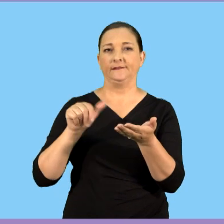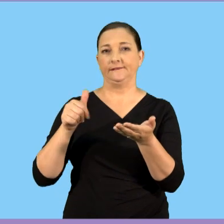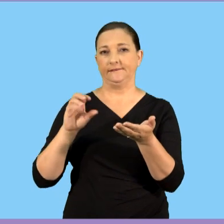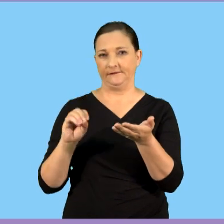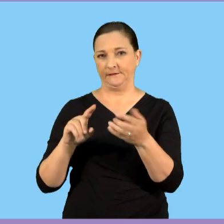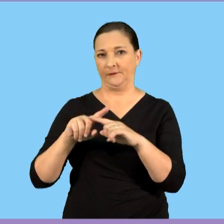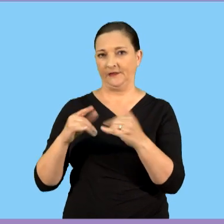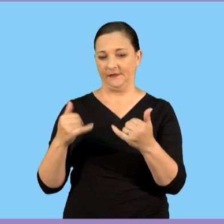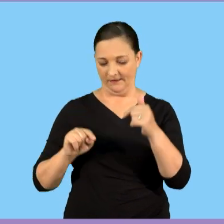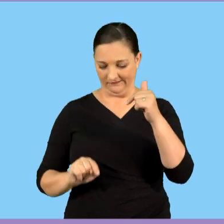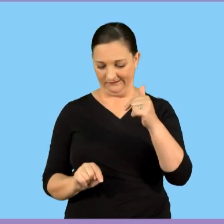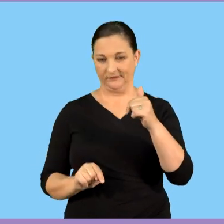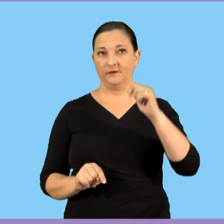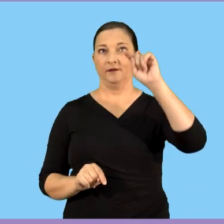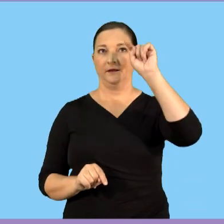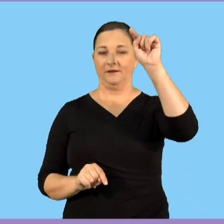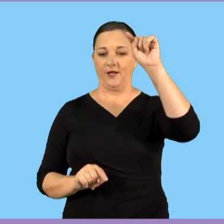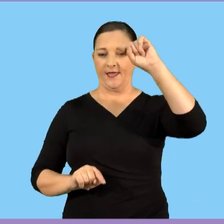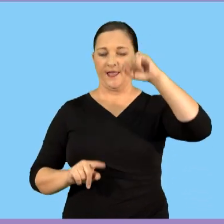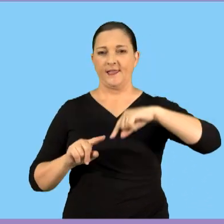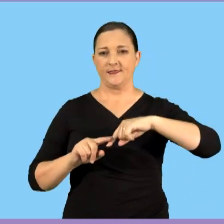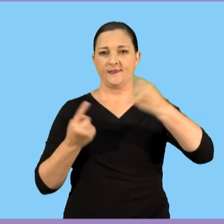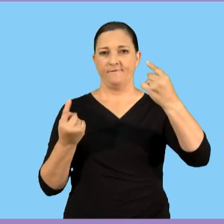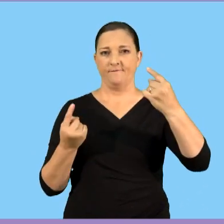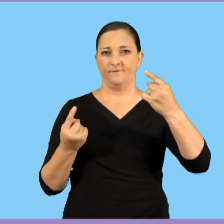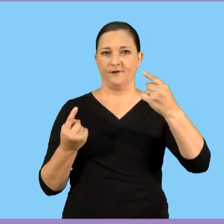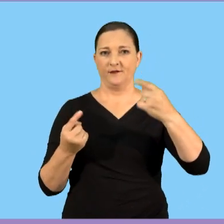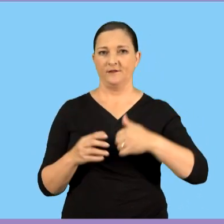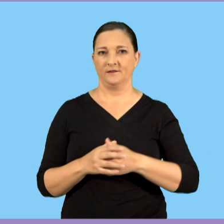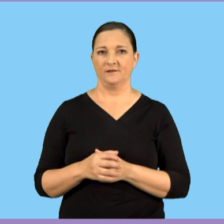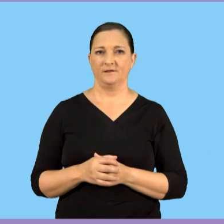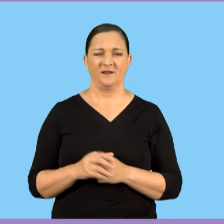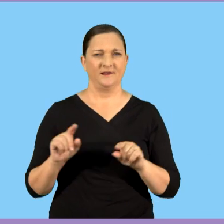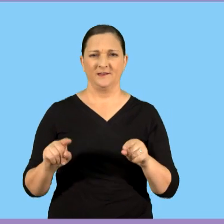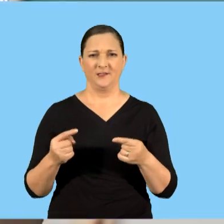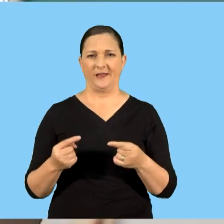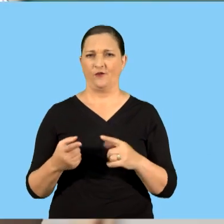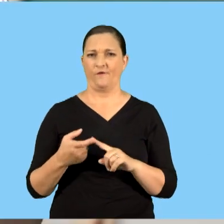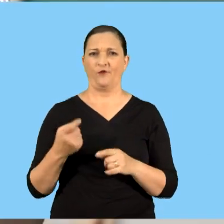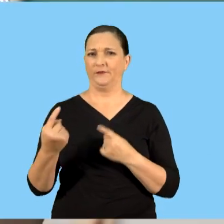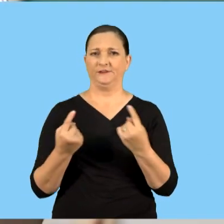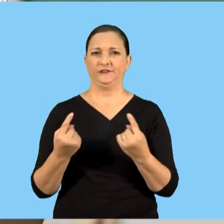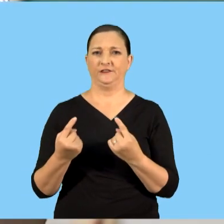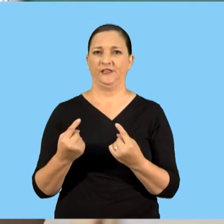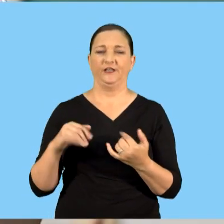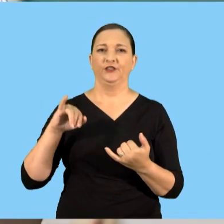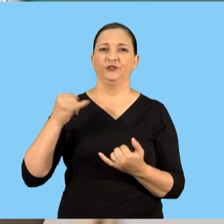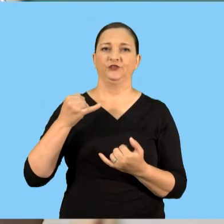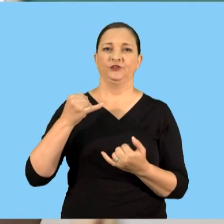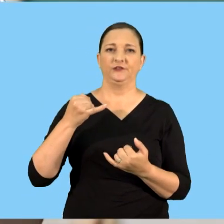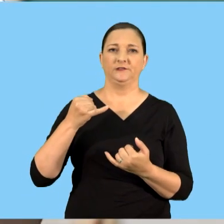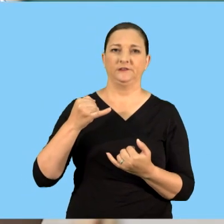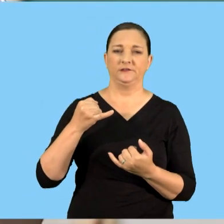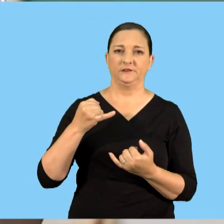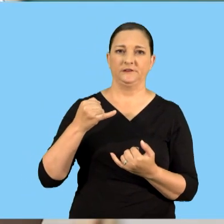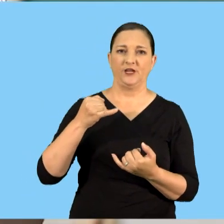860 meters. What is the difference in height? Now you need to be very careful here. We cannot simply take the numbers and